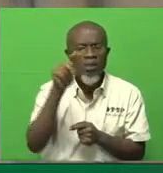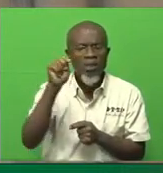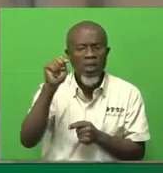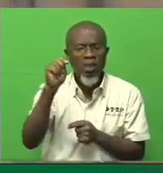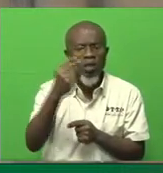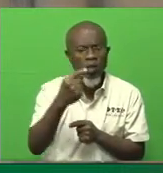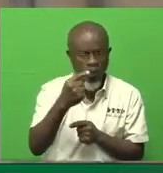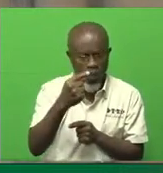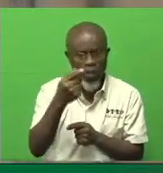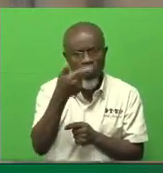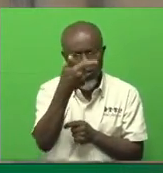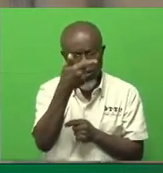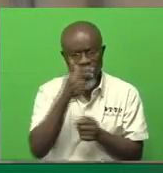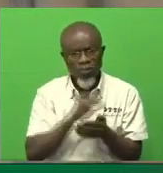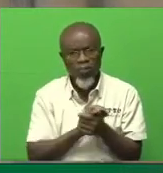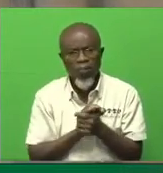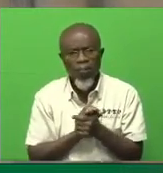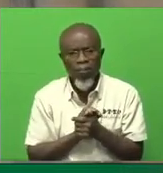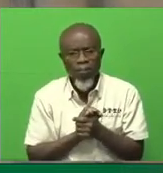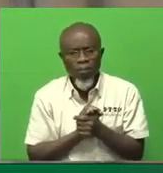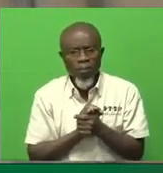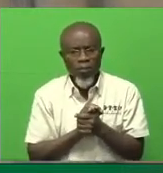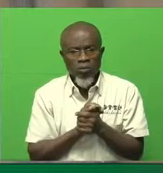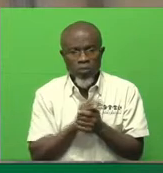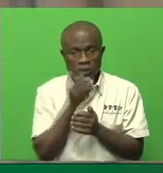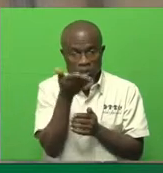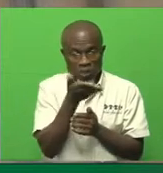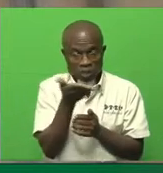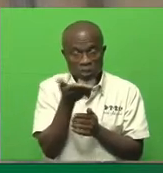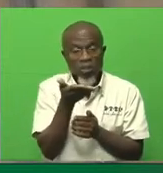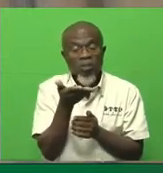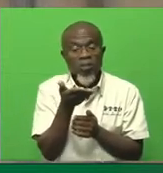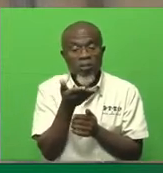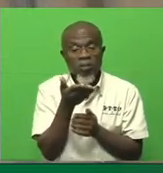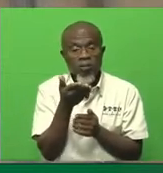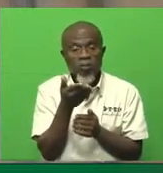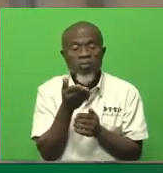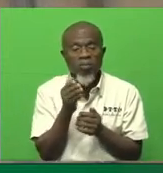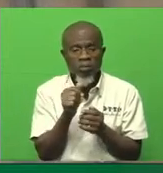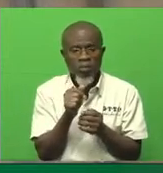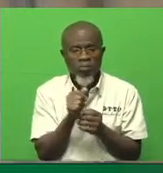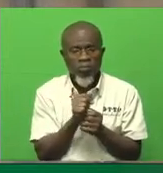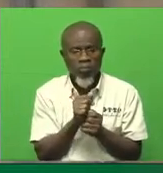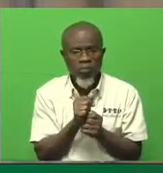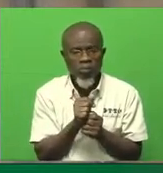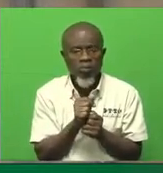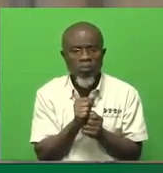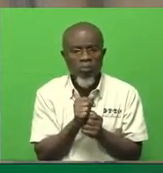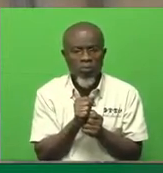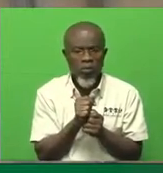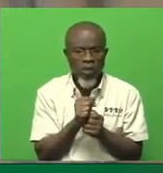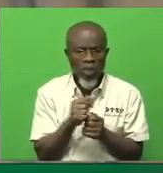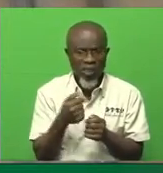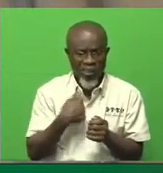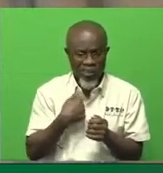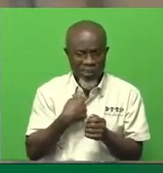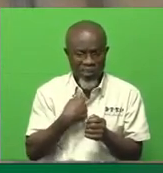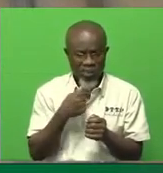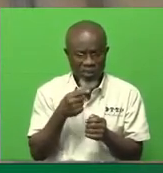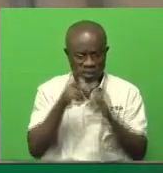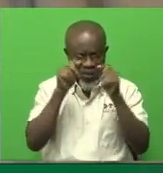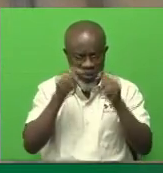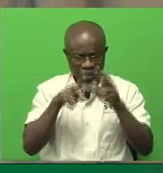Tunapuna where the nurses and doctors were pleasant and helpful I even did a cholesterol